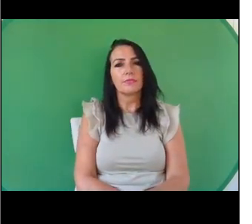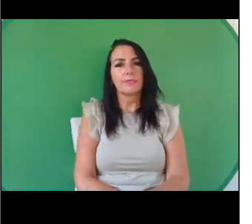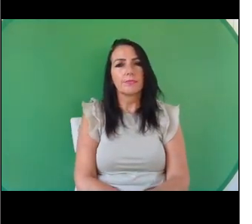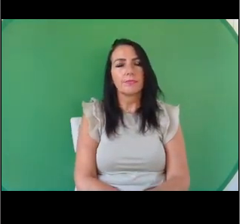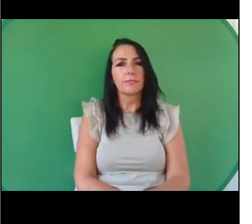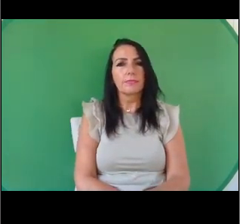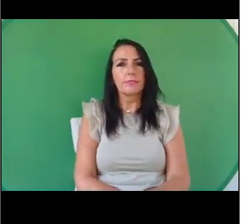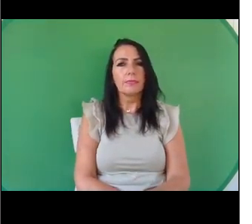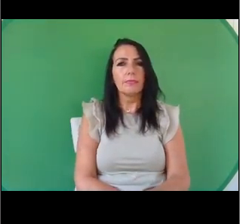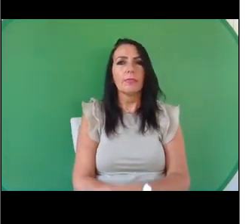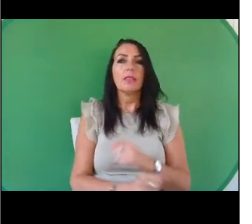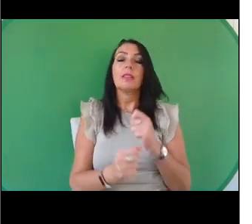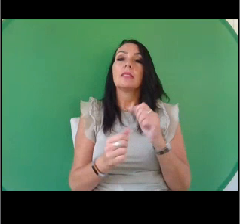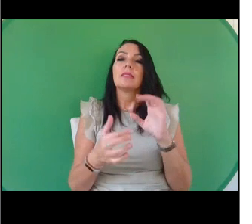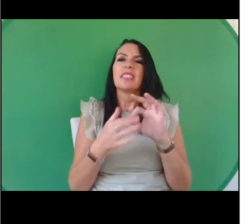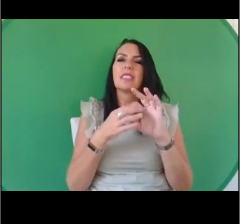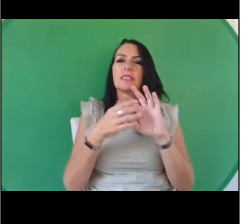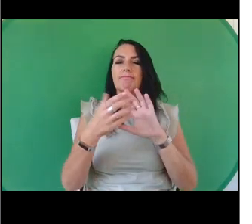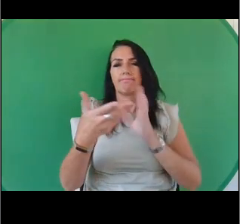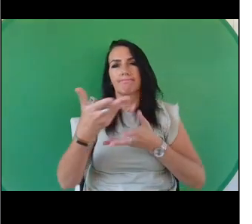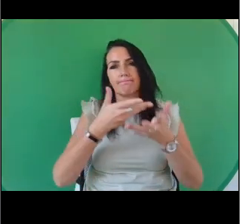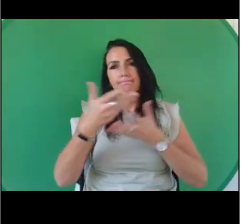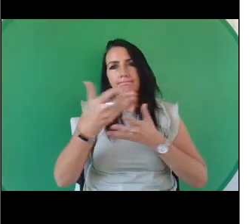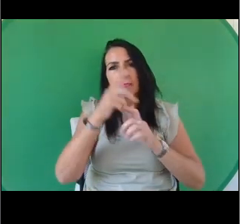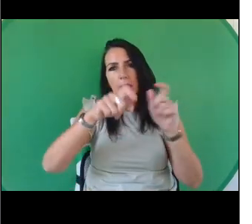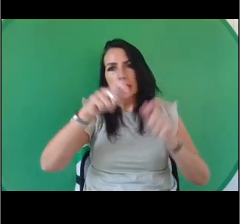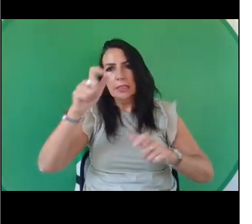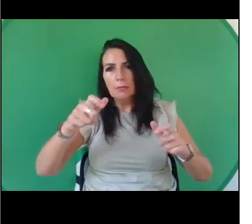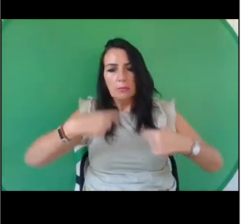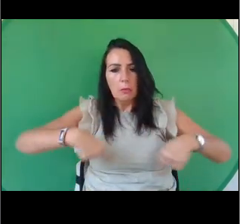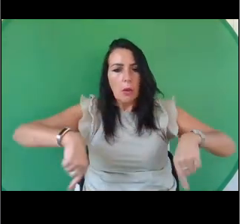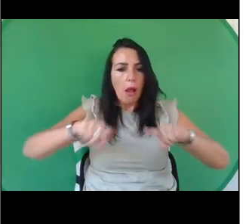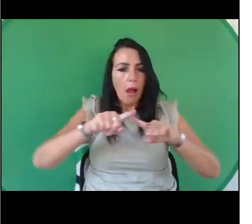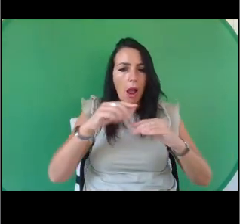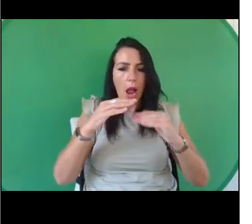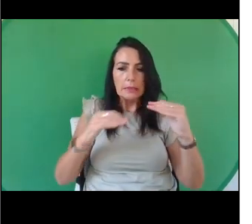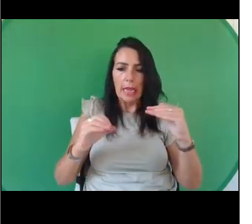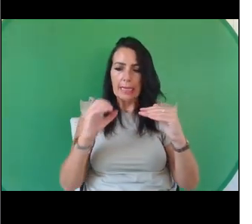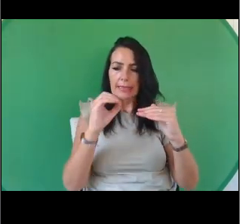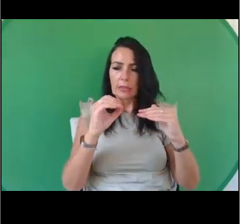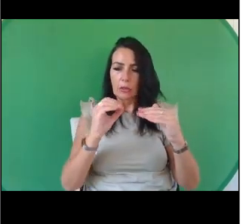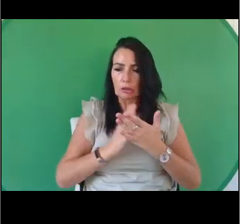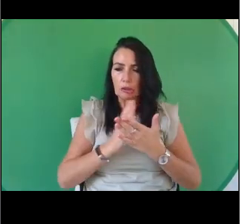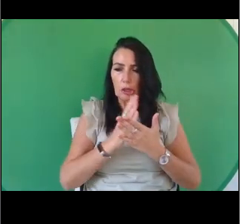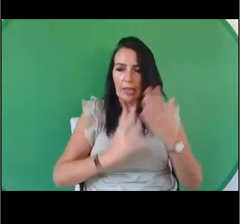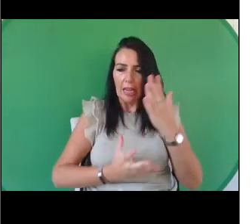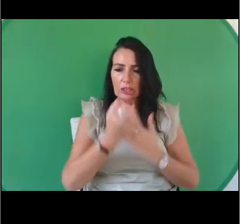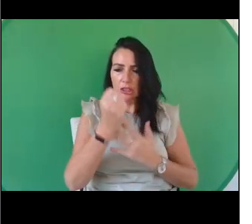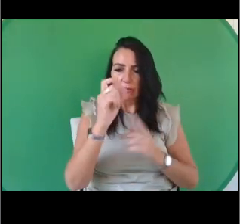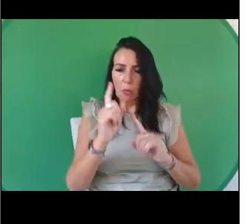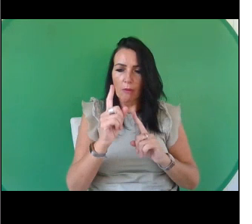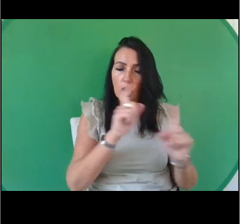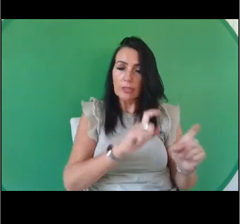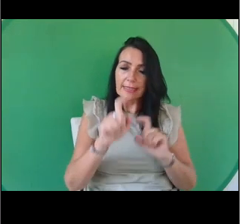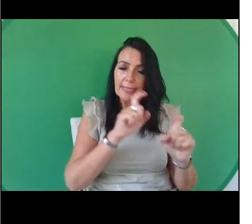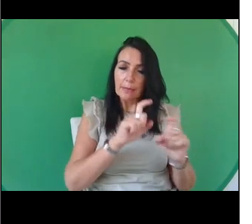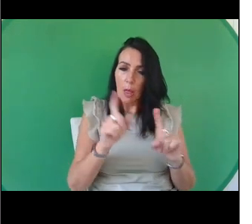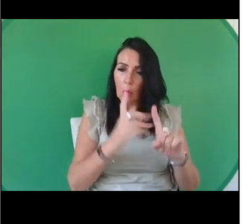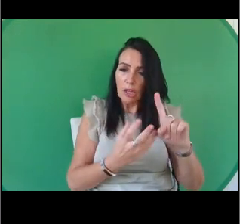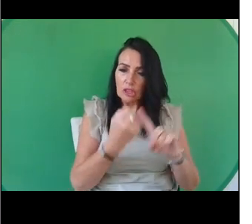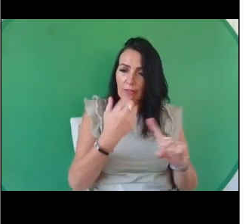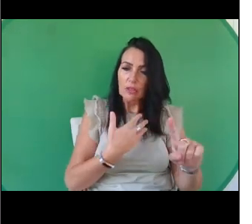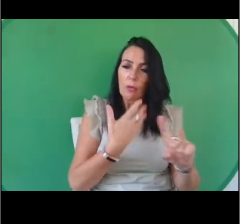Communicating with our customers about where we are in our net zero or journey or our sustainability journey is becoming